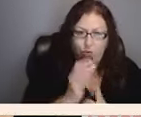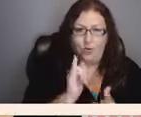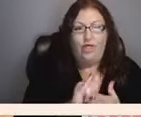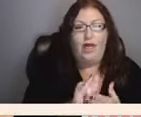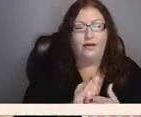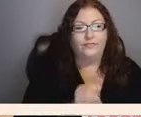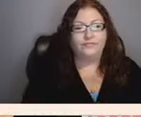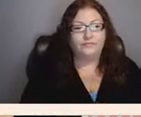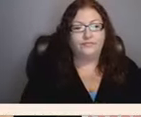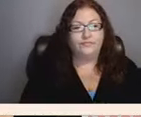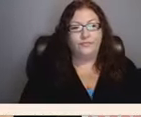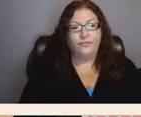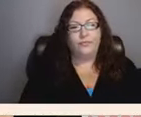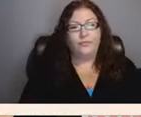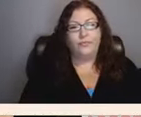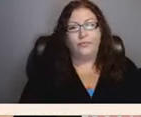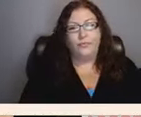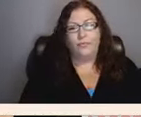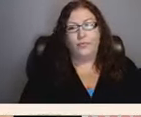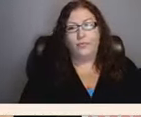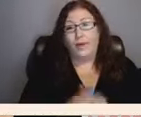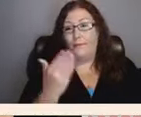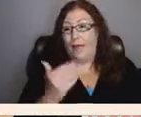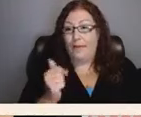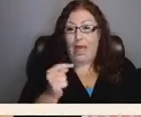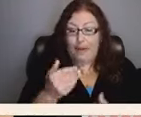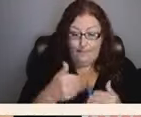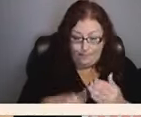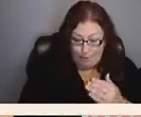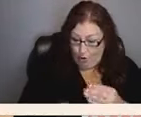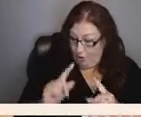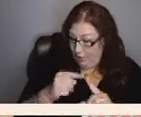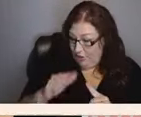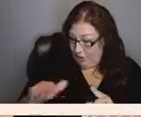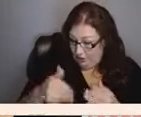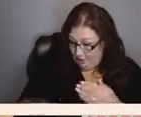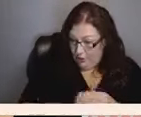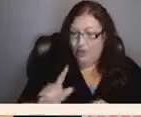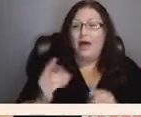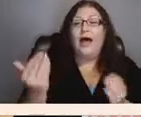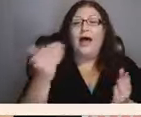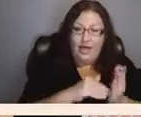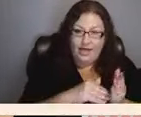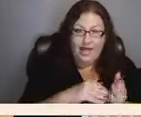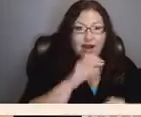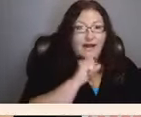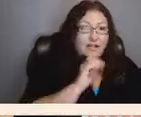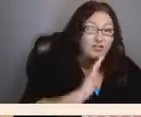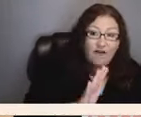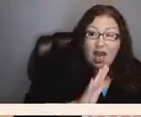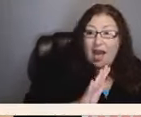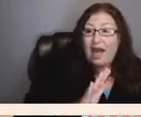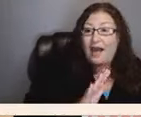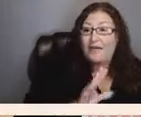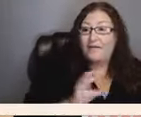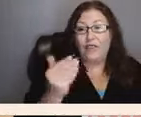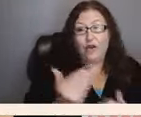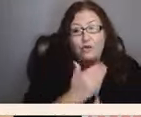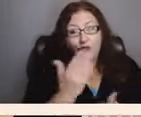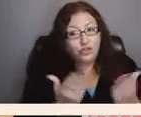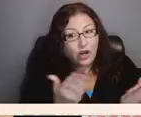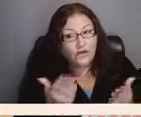We cross it maybe at birth with the child, right? But then again at maybe age 5 and the new services. And we're